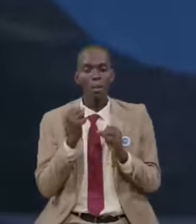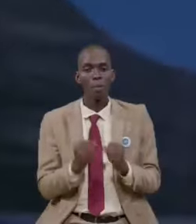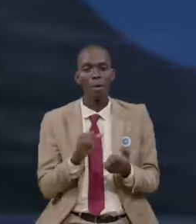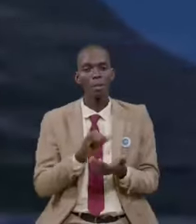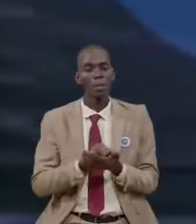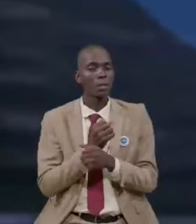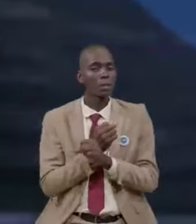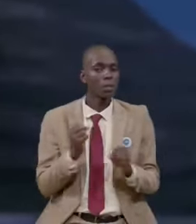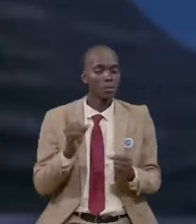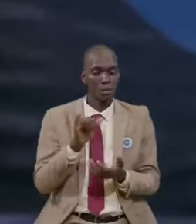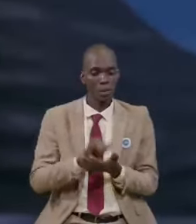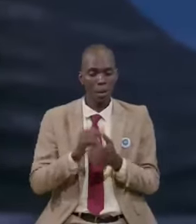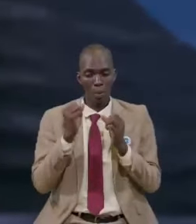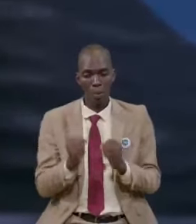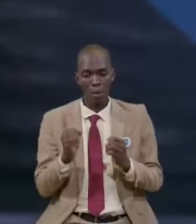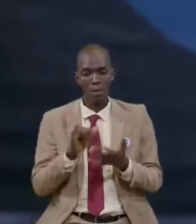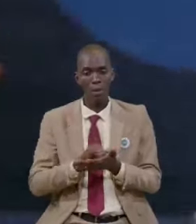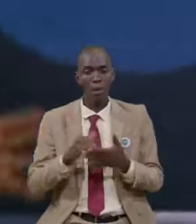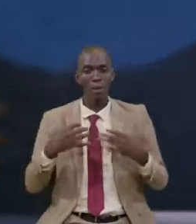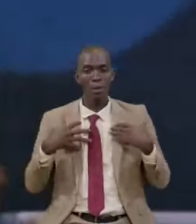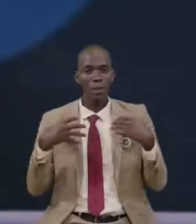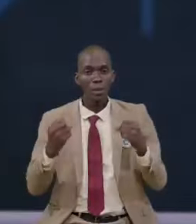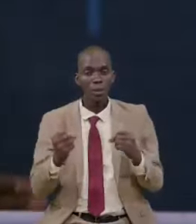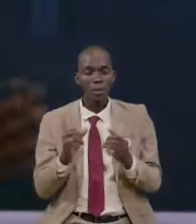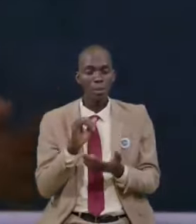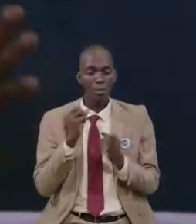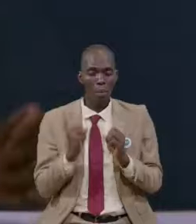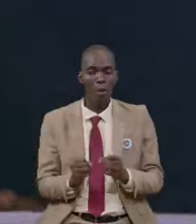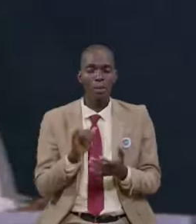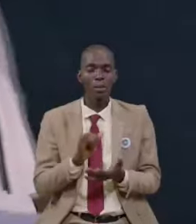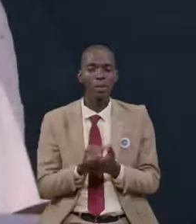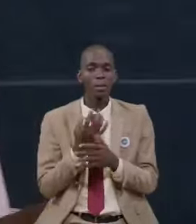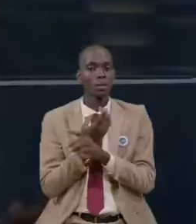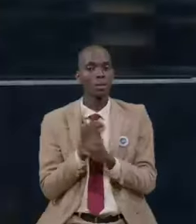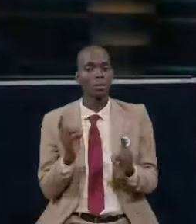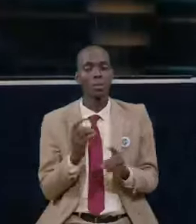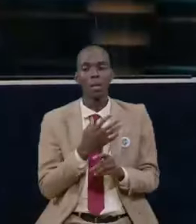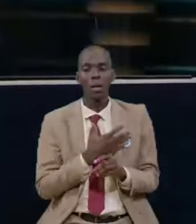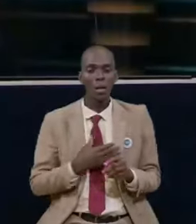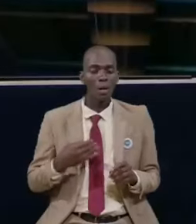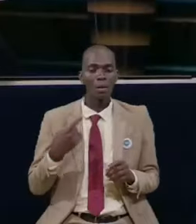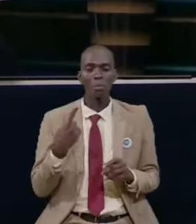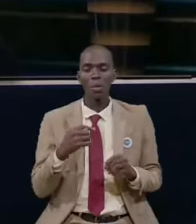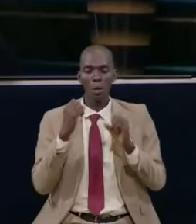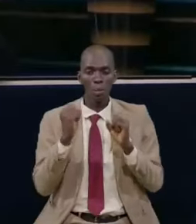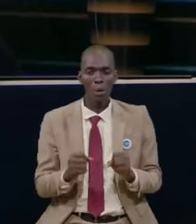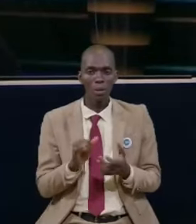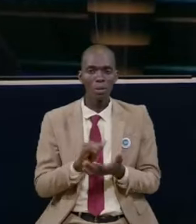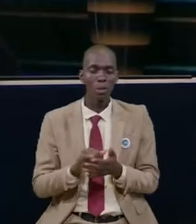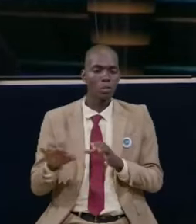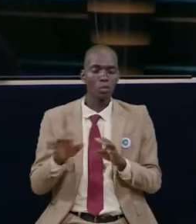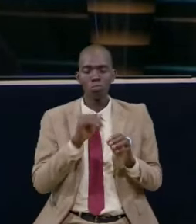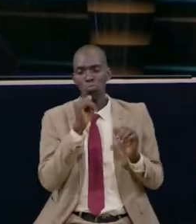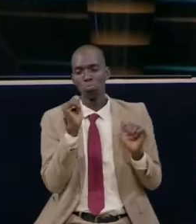that delivers, and the power that does the impossible, incredible in every